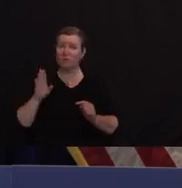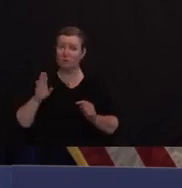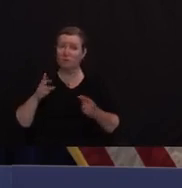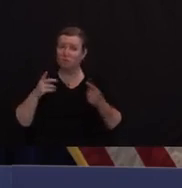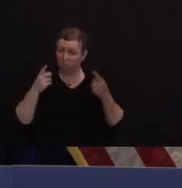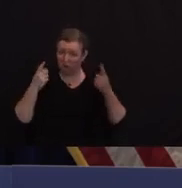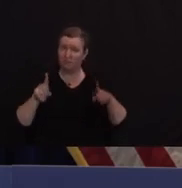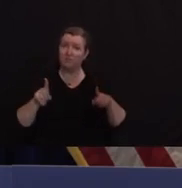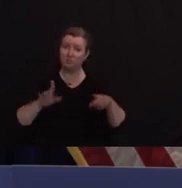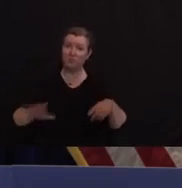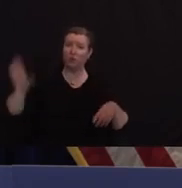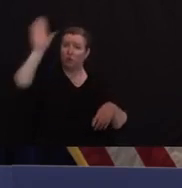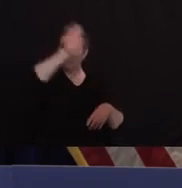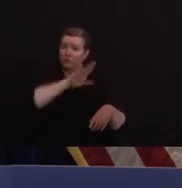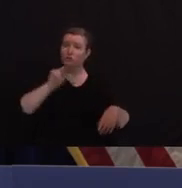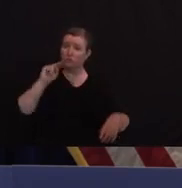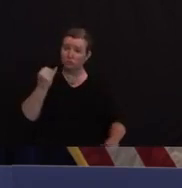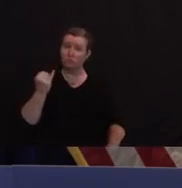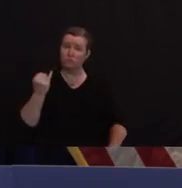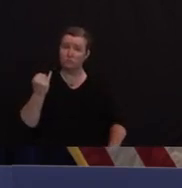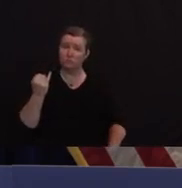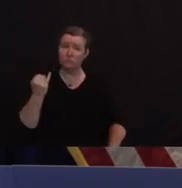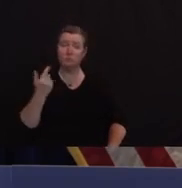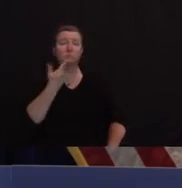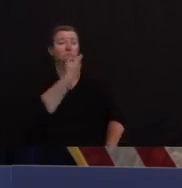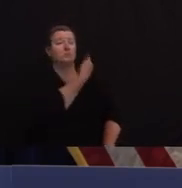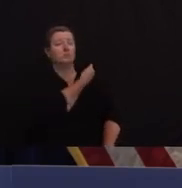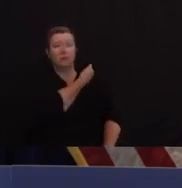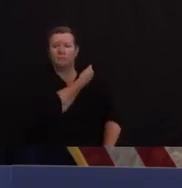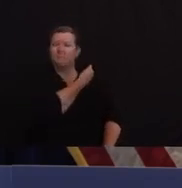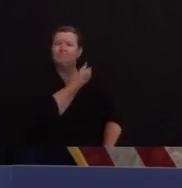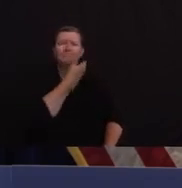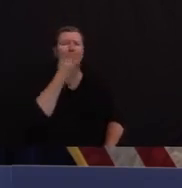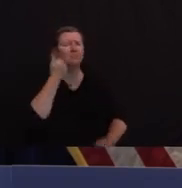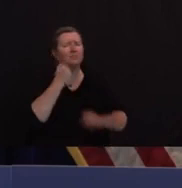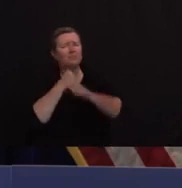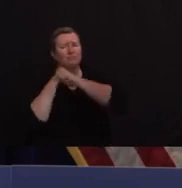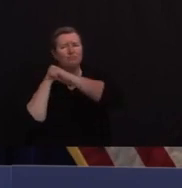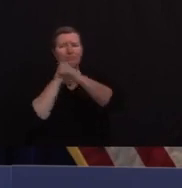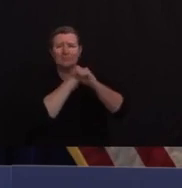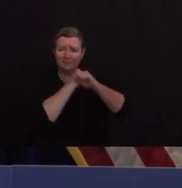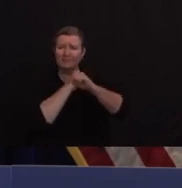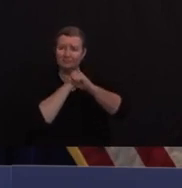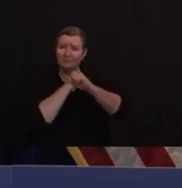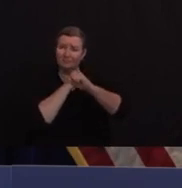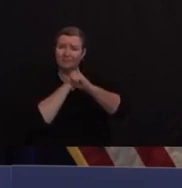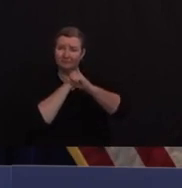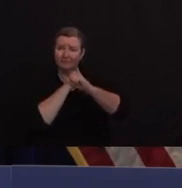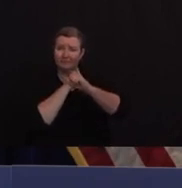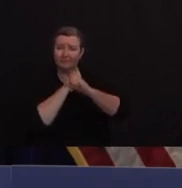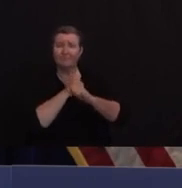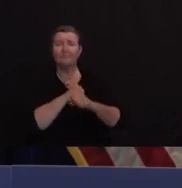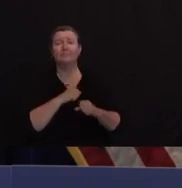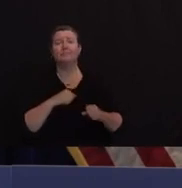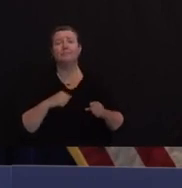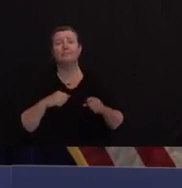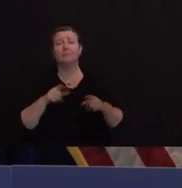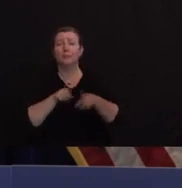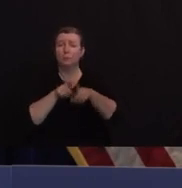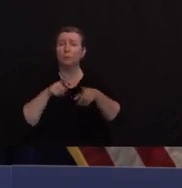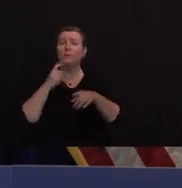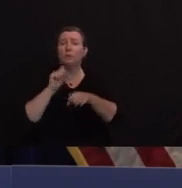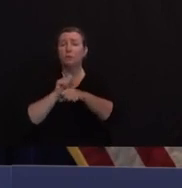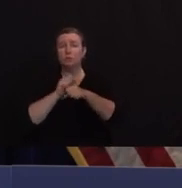most powerful tool that we have in our toolkit, and collaboration within our municipalities is the